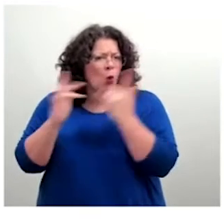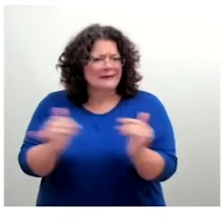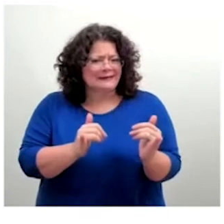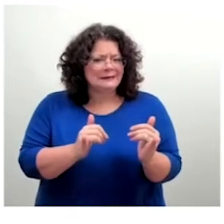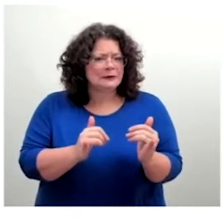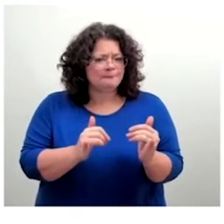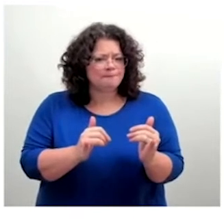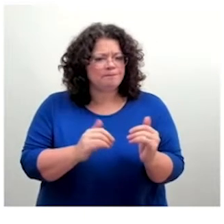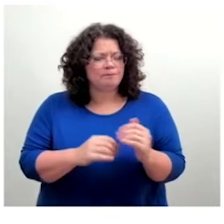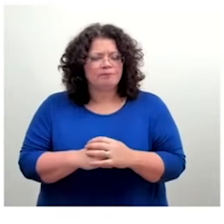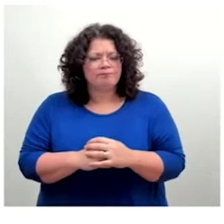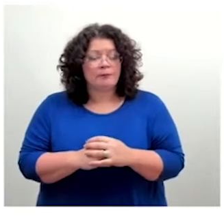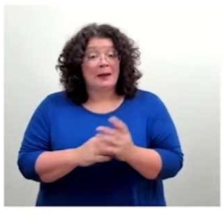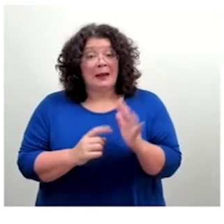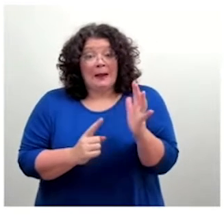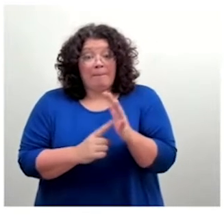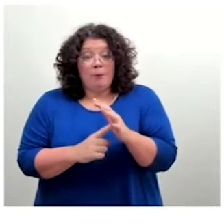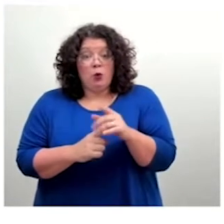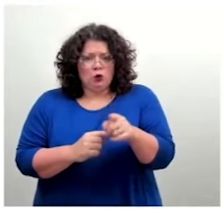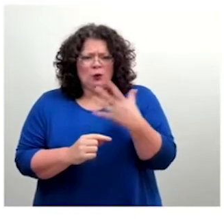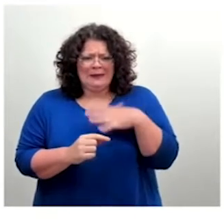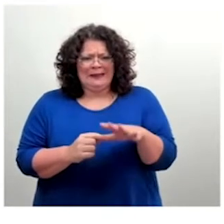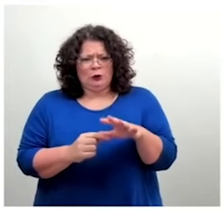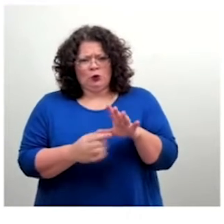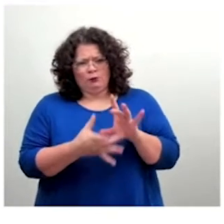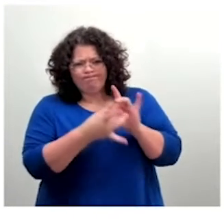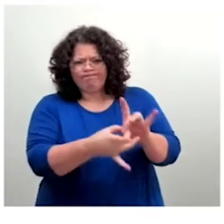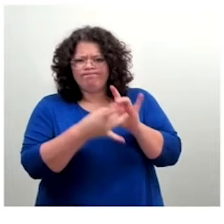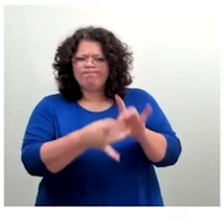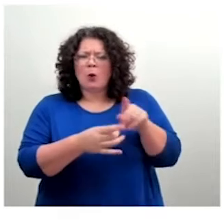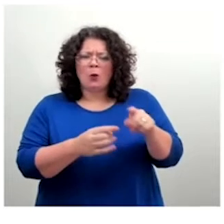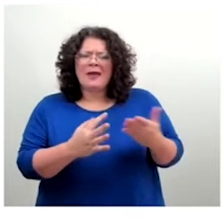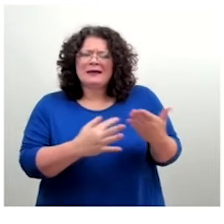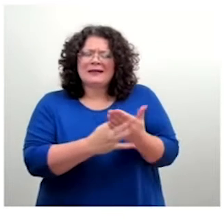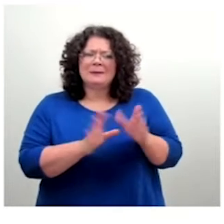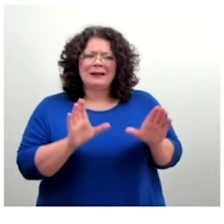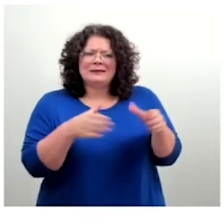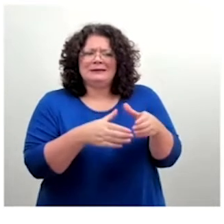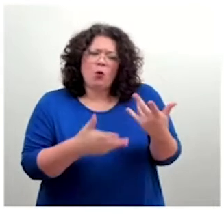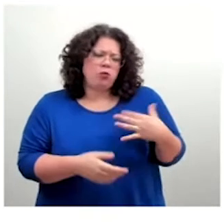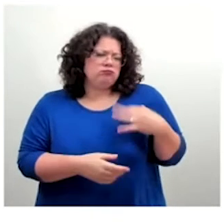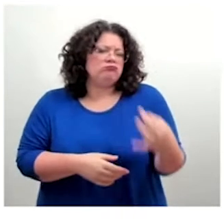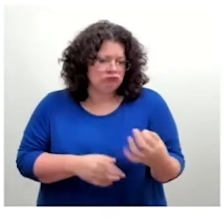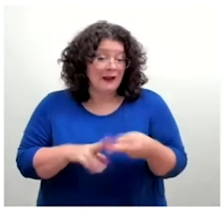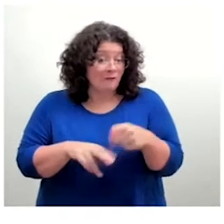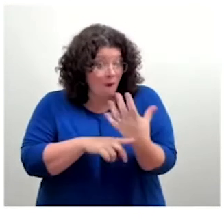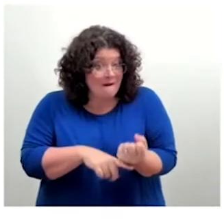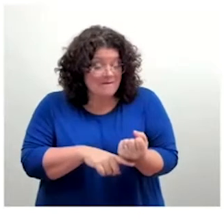audit. You can find professional advice and audits through things like the digital marketplace as well.